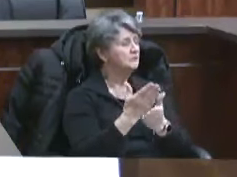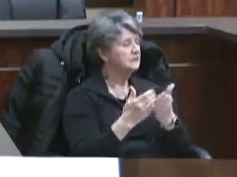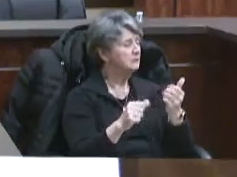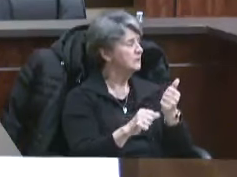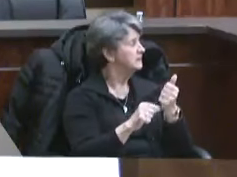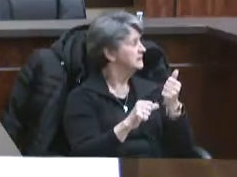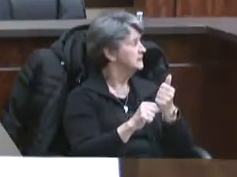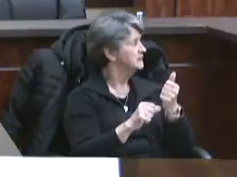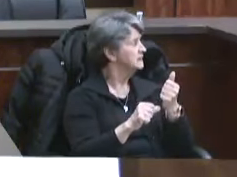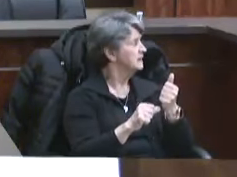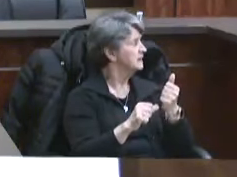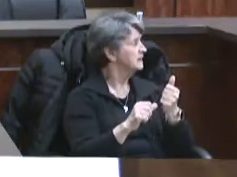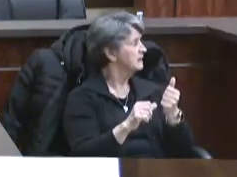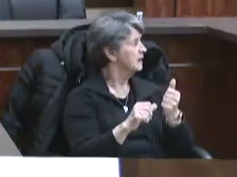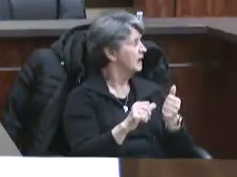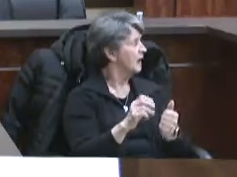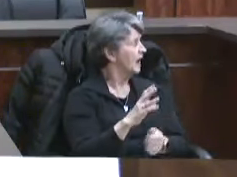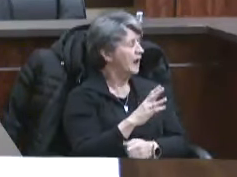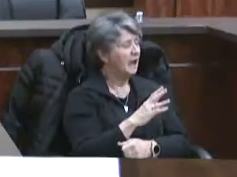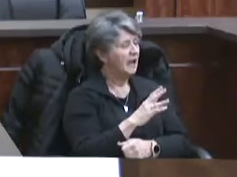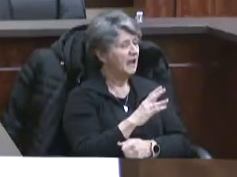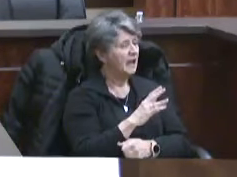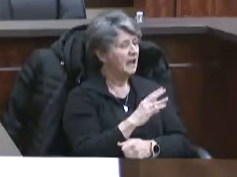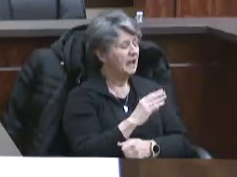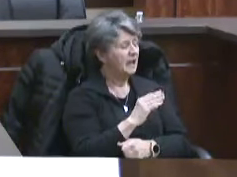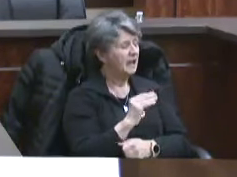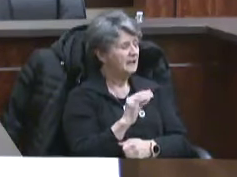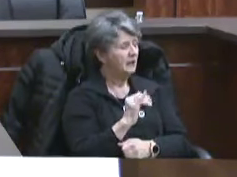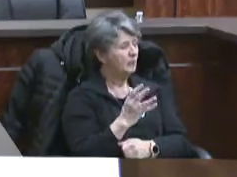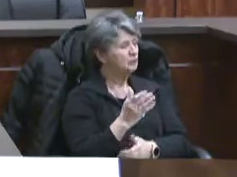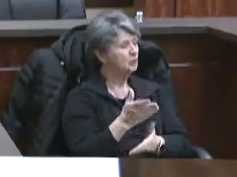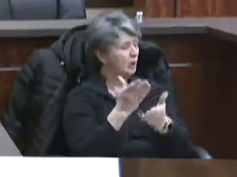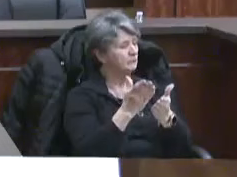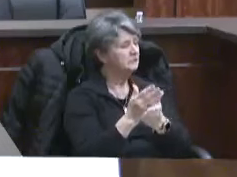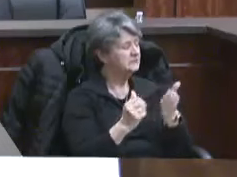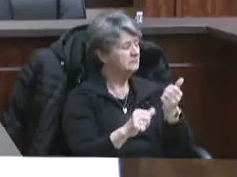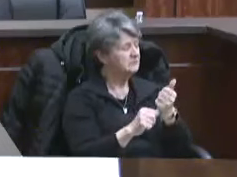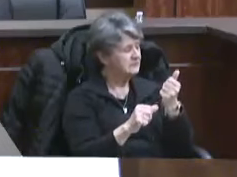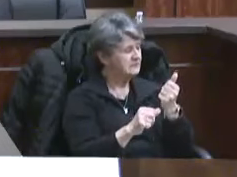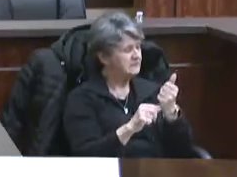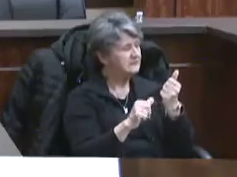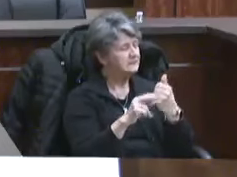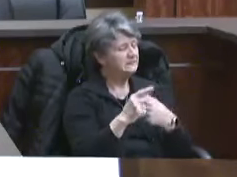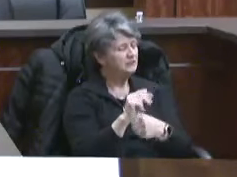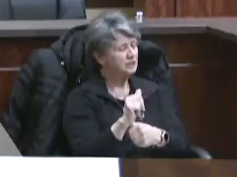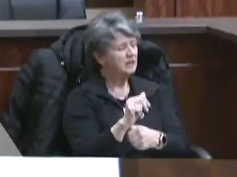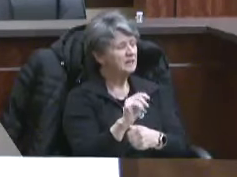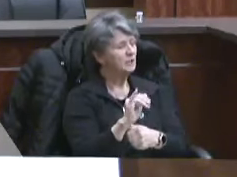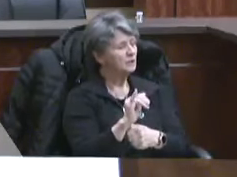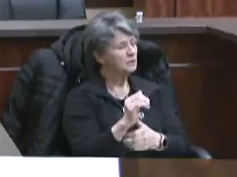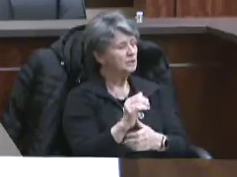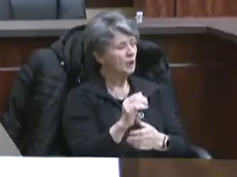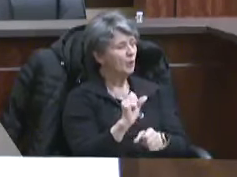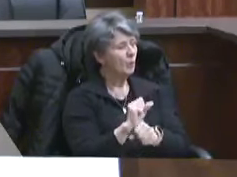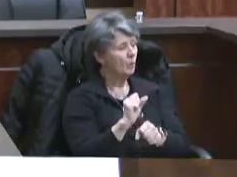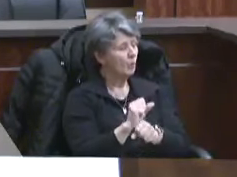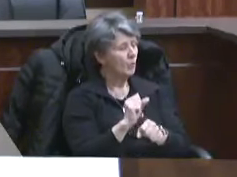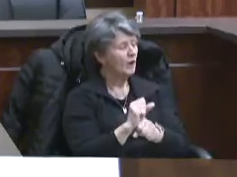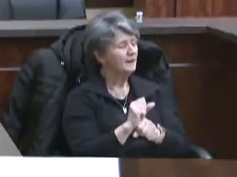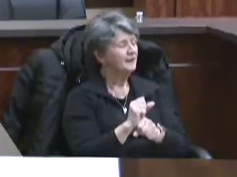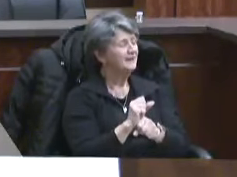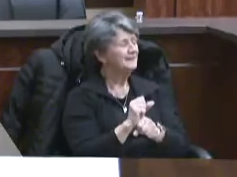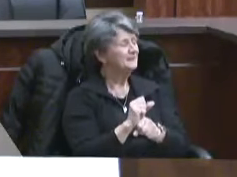shutdown. County exec Angela Alsobrook, partnership with some surrounding partnership to offer some